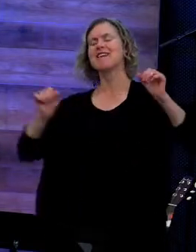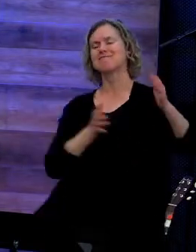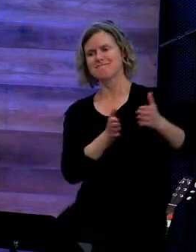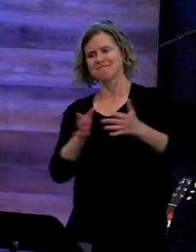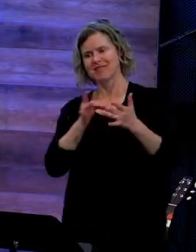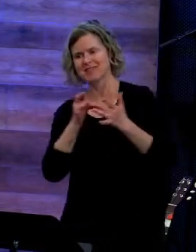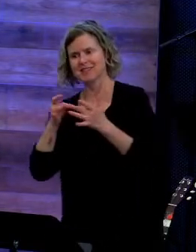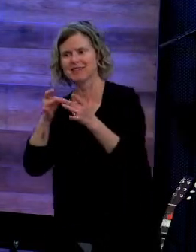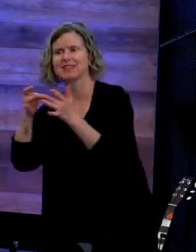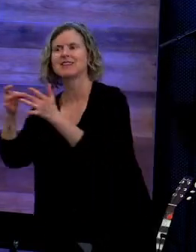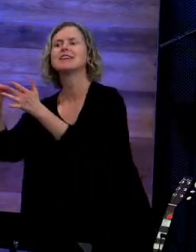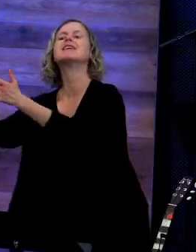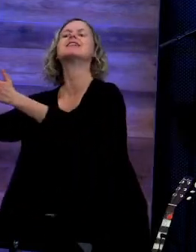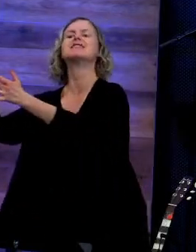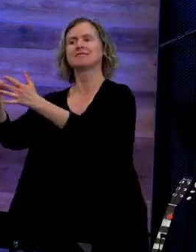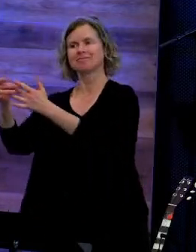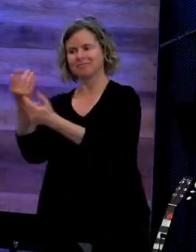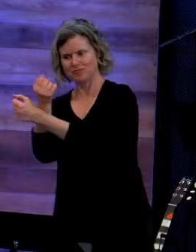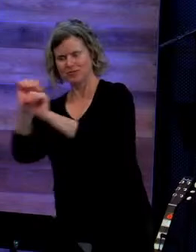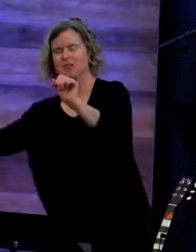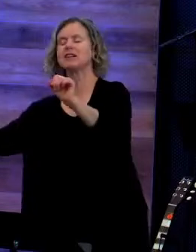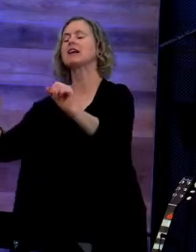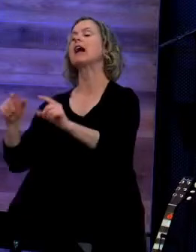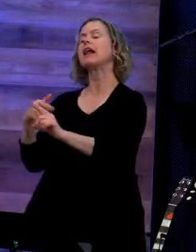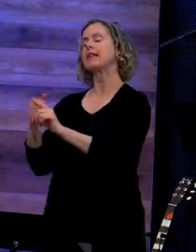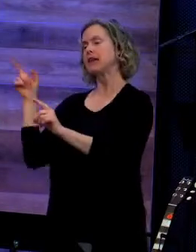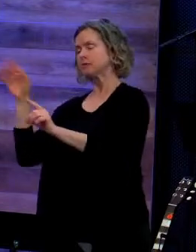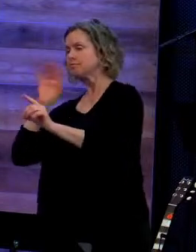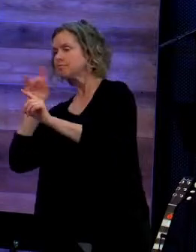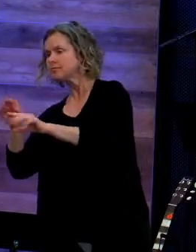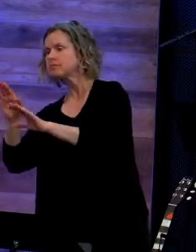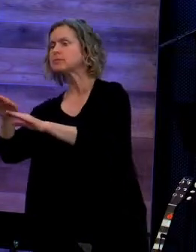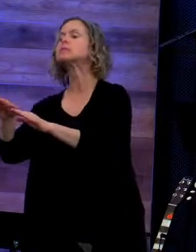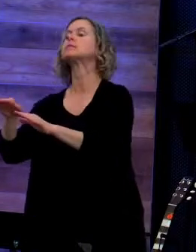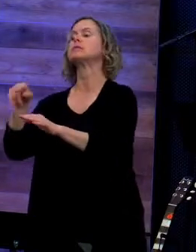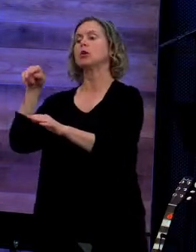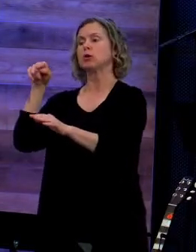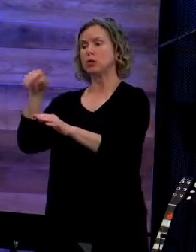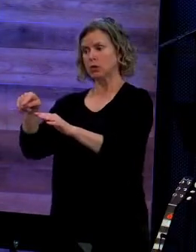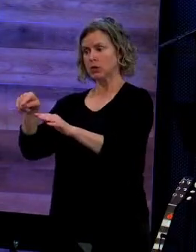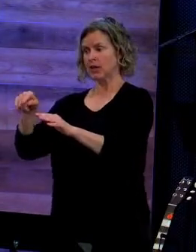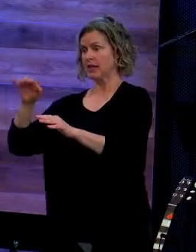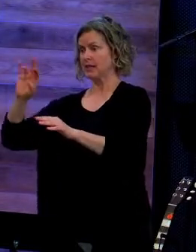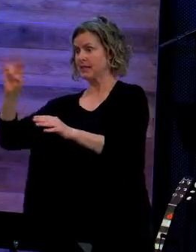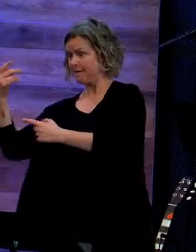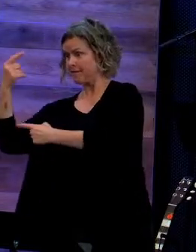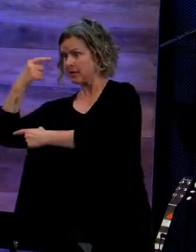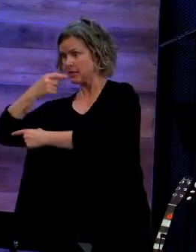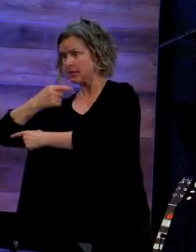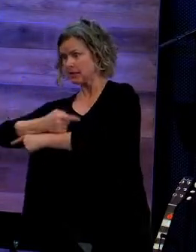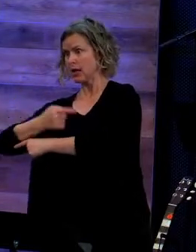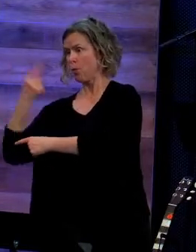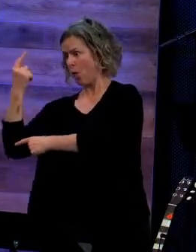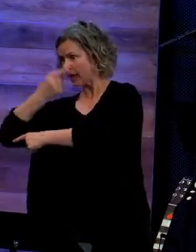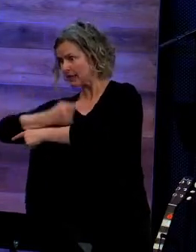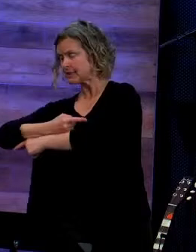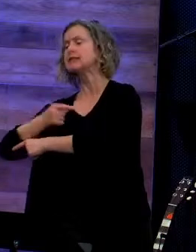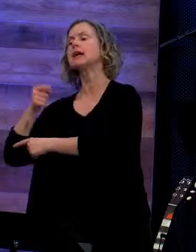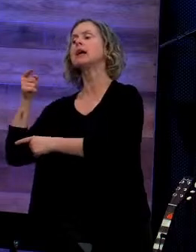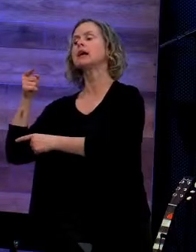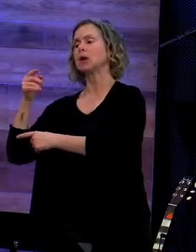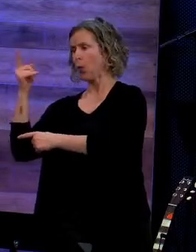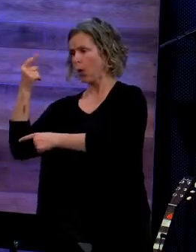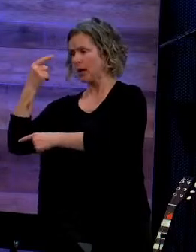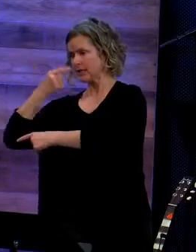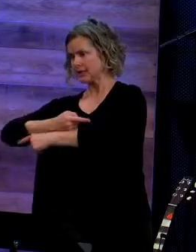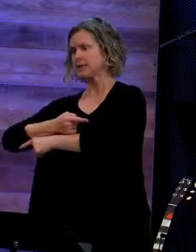to God ceasing from his work. And it was to be like a weekly reenactment of the seventh day, as though Israel could